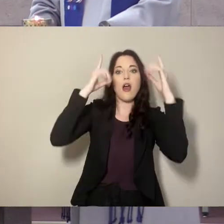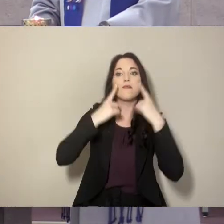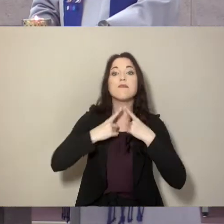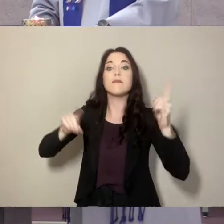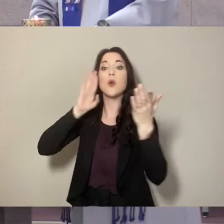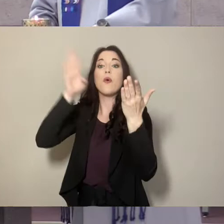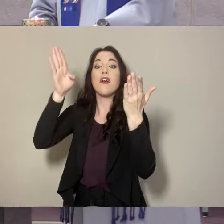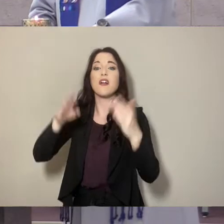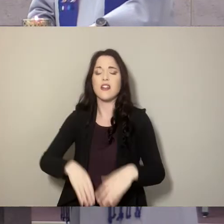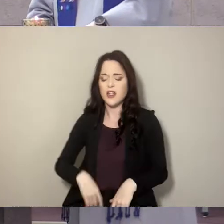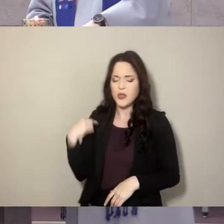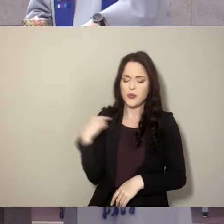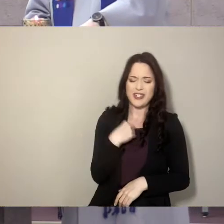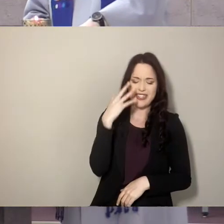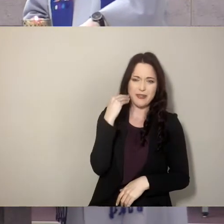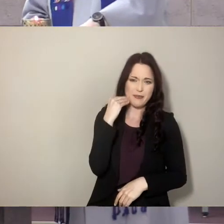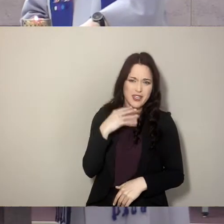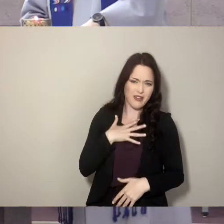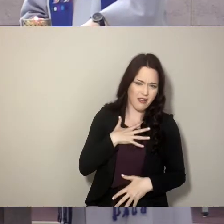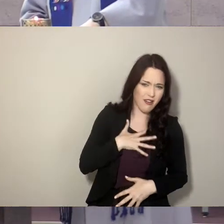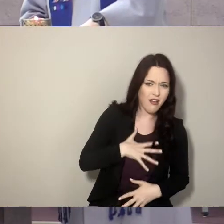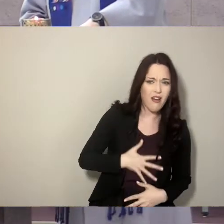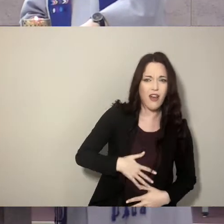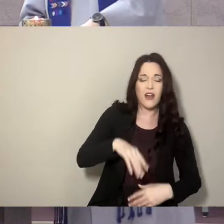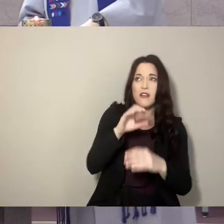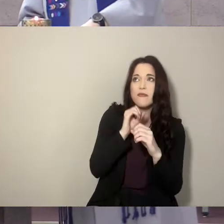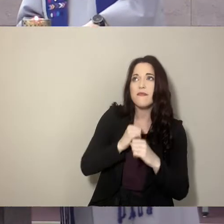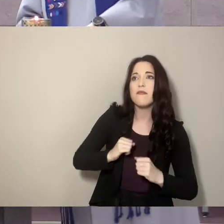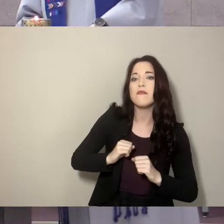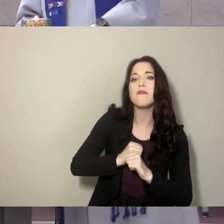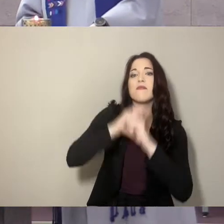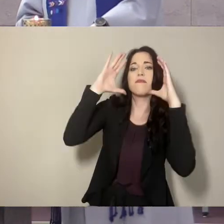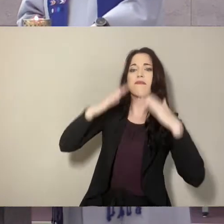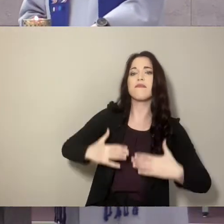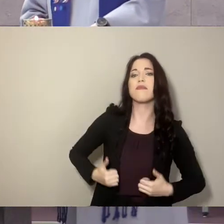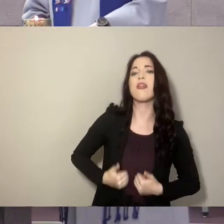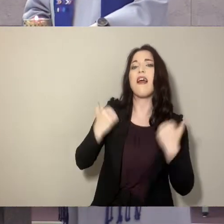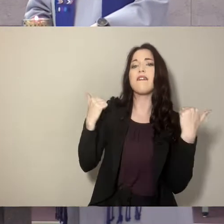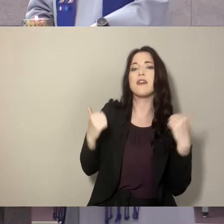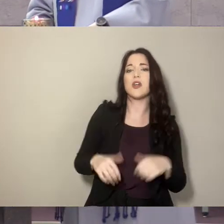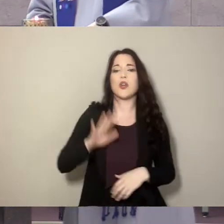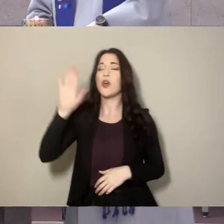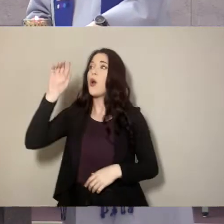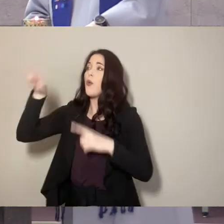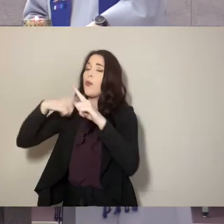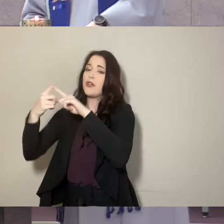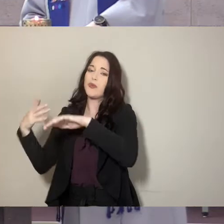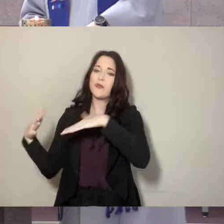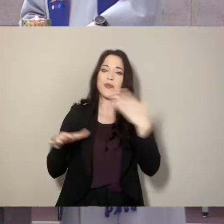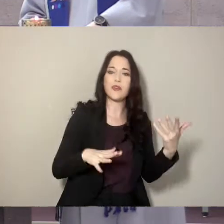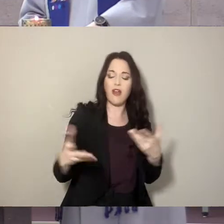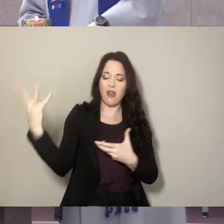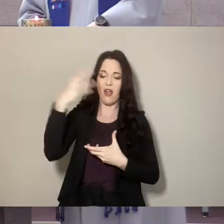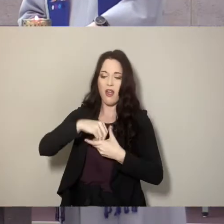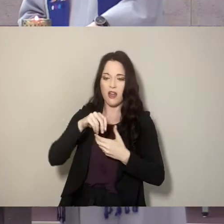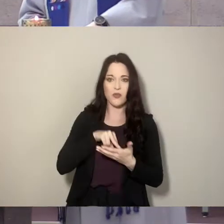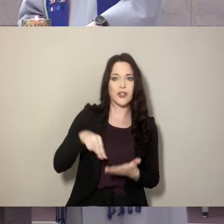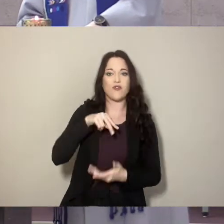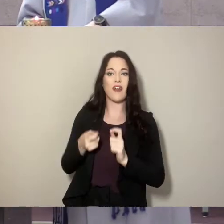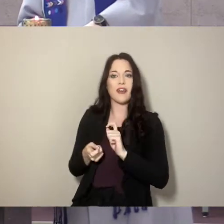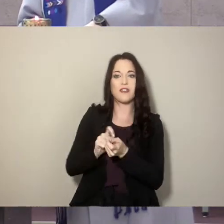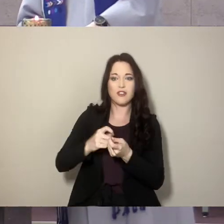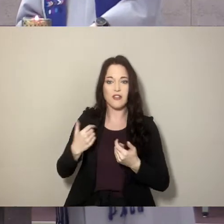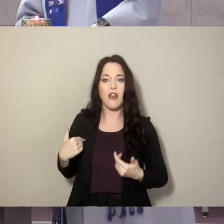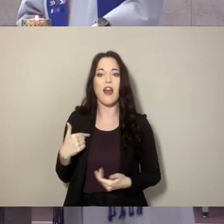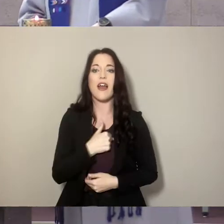your light in our shadows. Your life in our death. Your joy in our sorrow. Your grace in